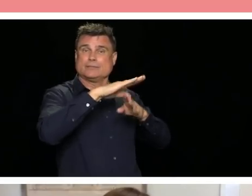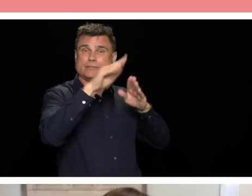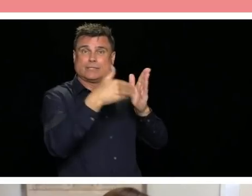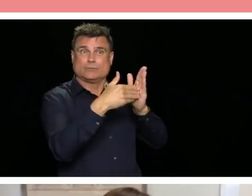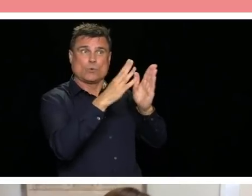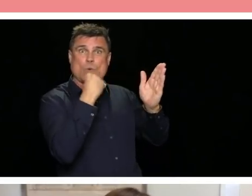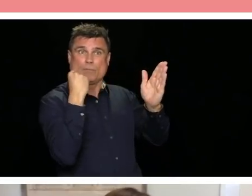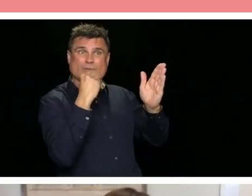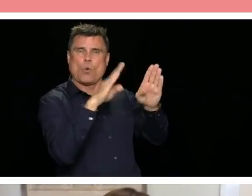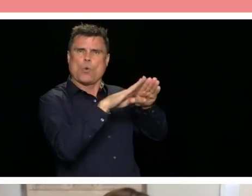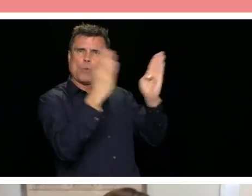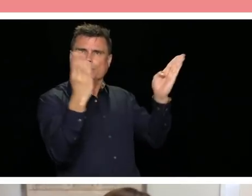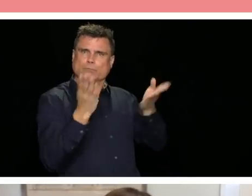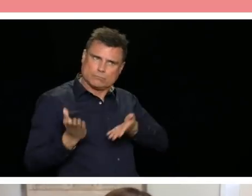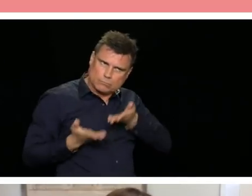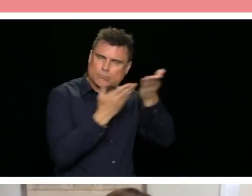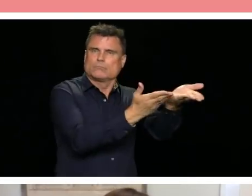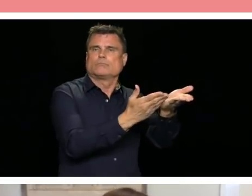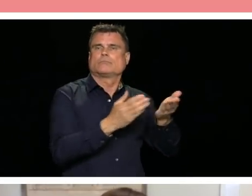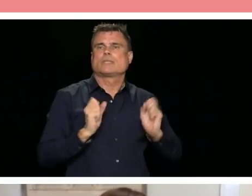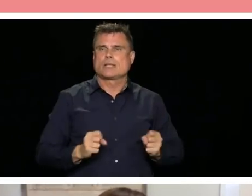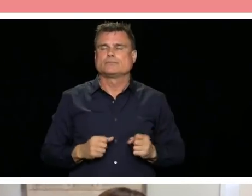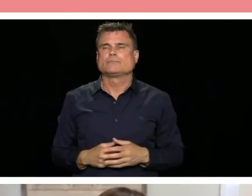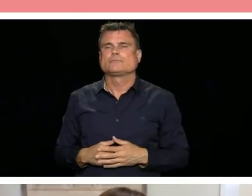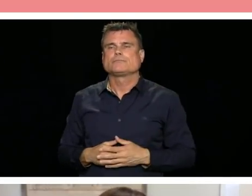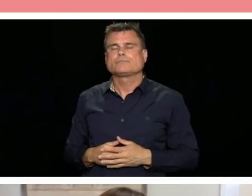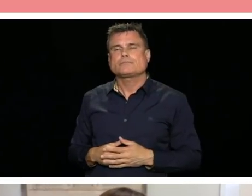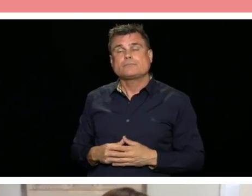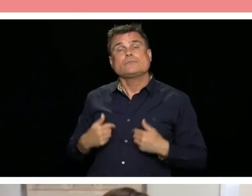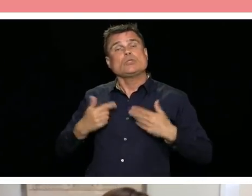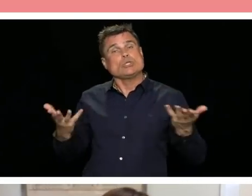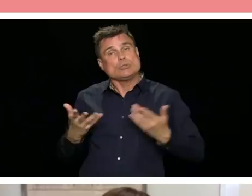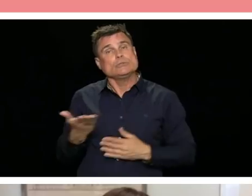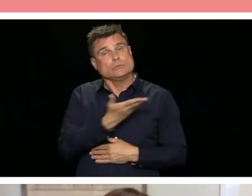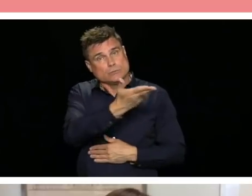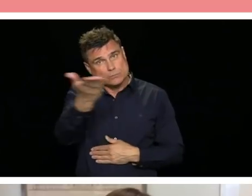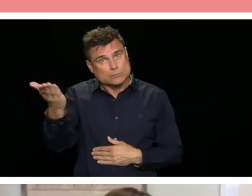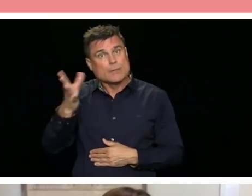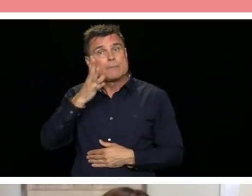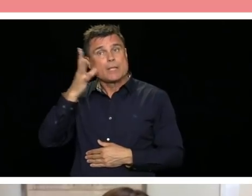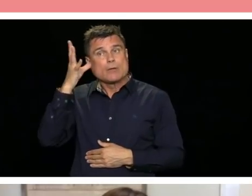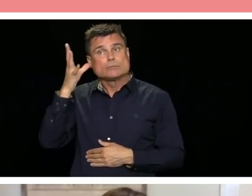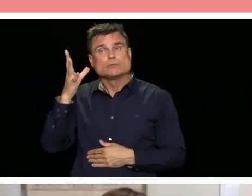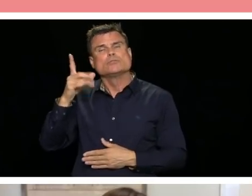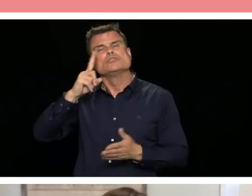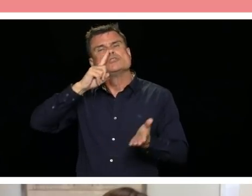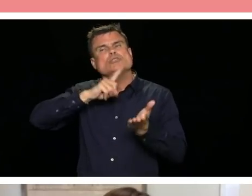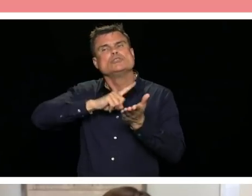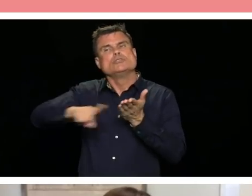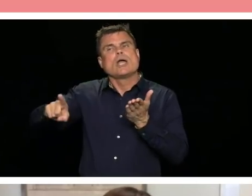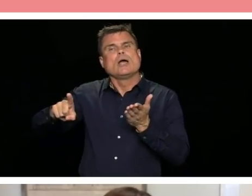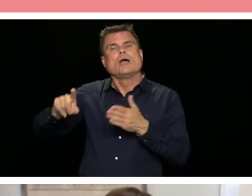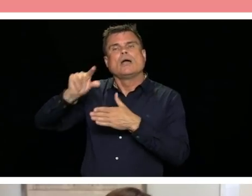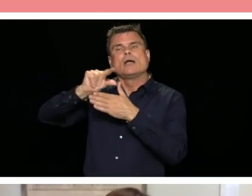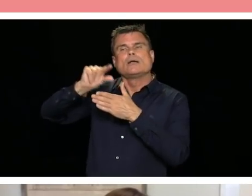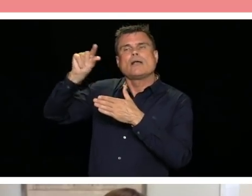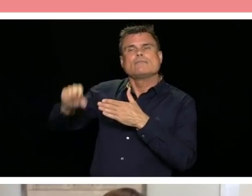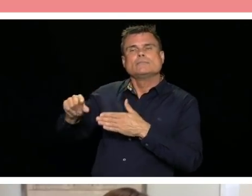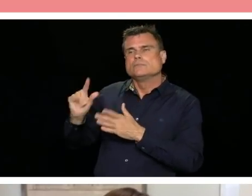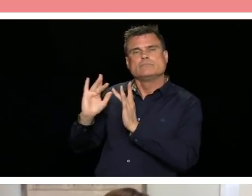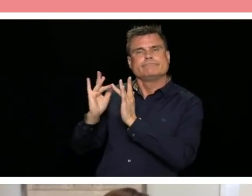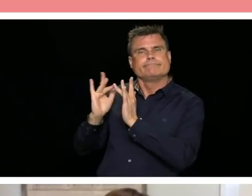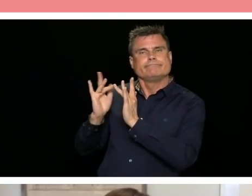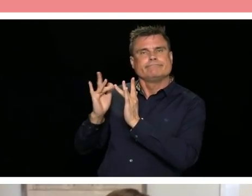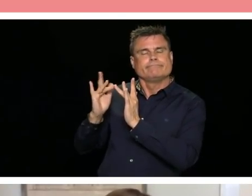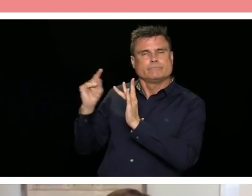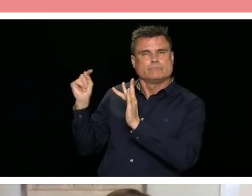www.gov.bc.ca/childcarecovid-19 response, or I know that's very long, or